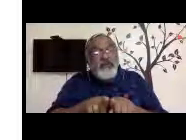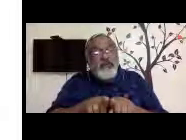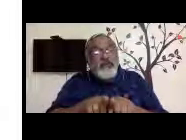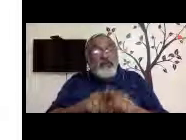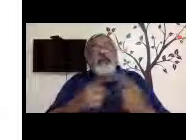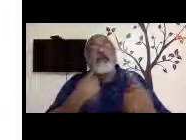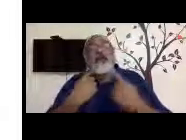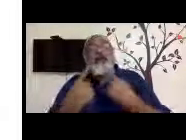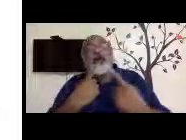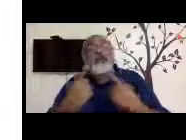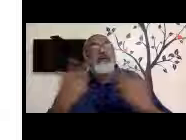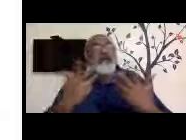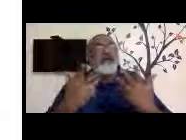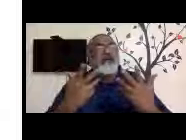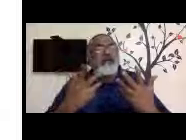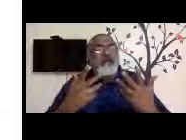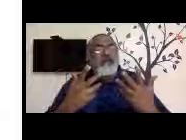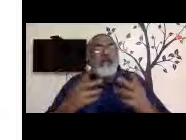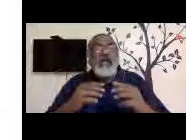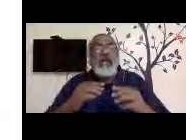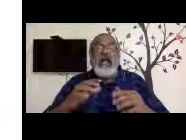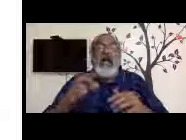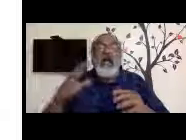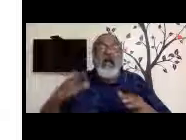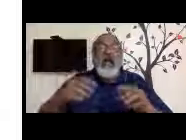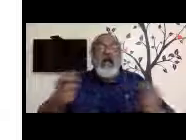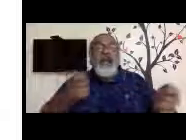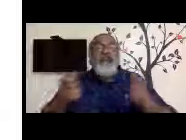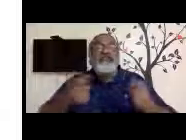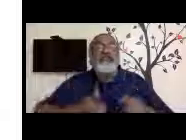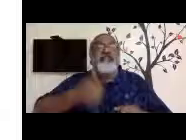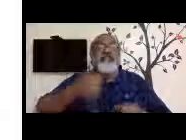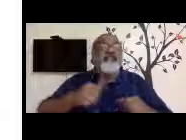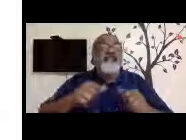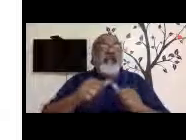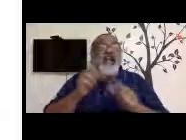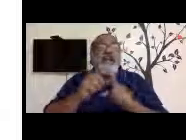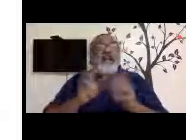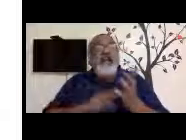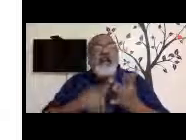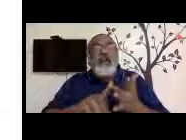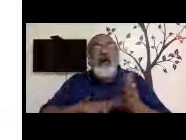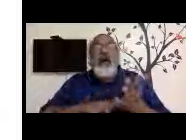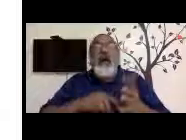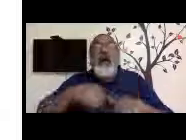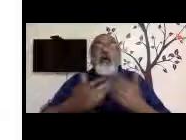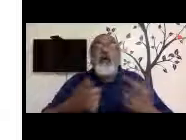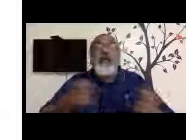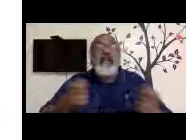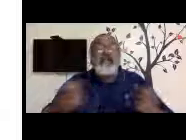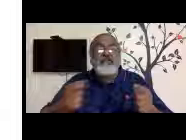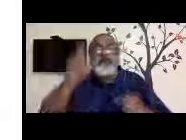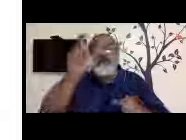talking about the administrative procedures of managing a person with mental illness,